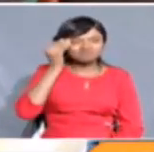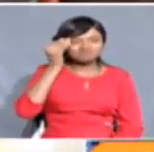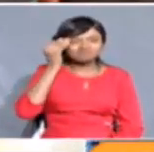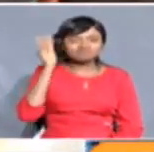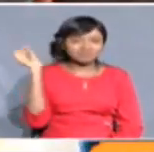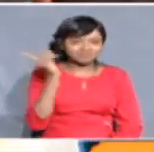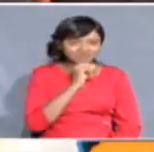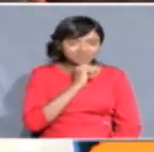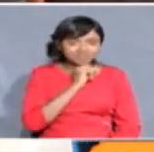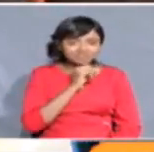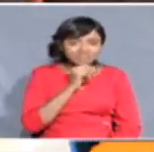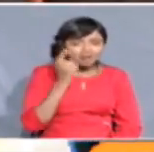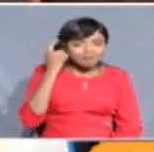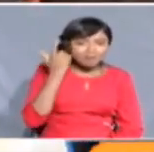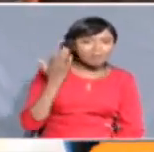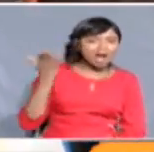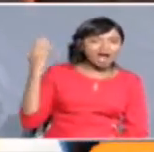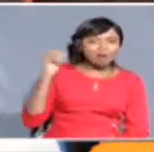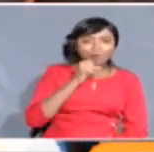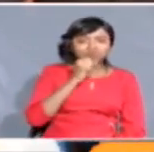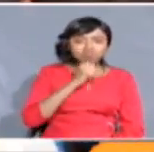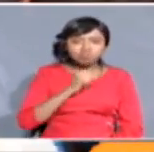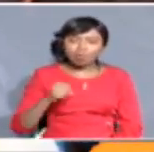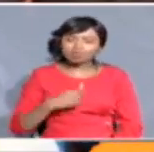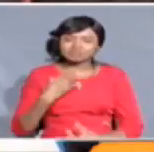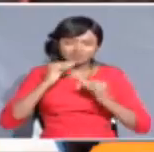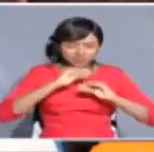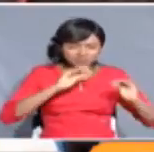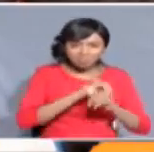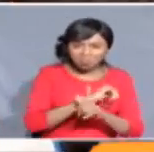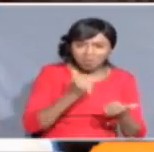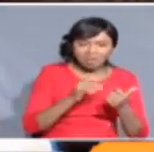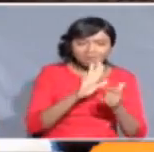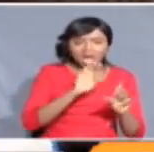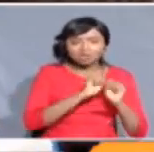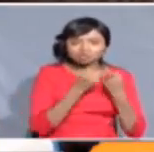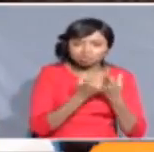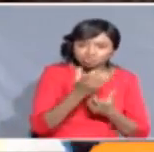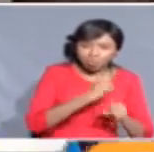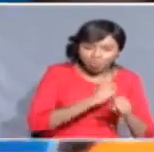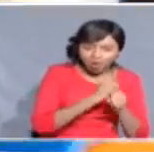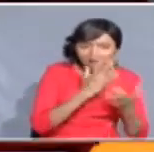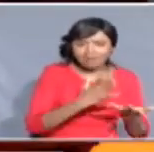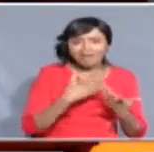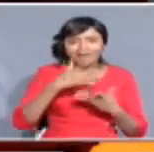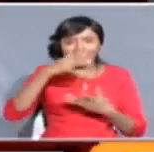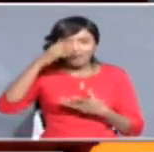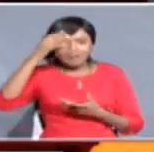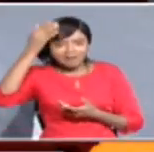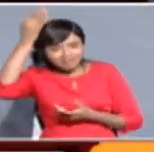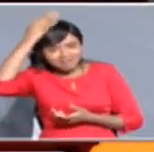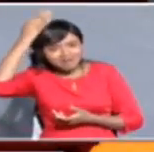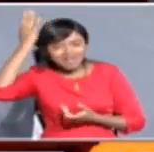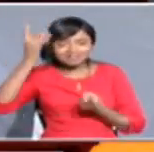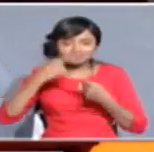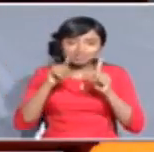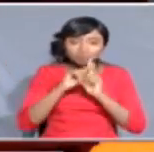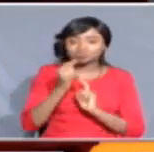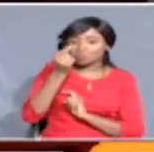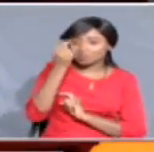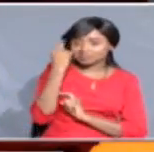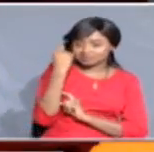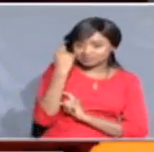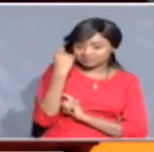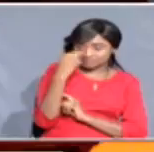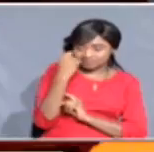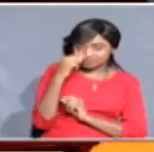education systems, they were kind of all-rounded. She was a nurse, she was a social worker. But through all her training, she also learned a lot